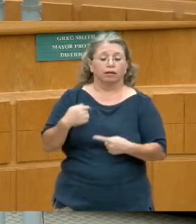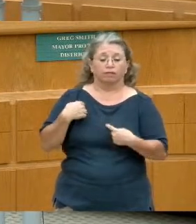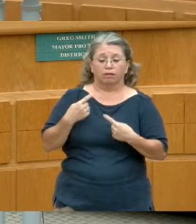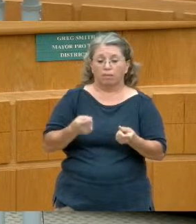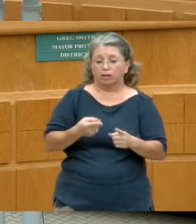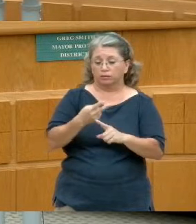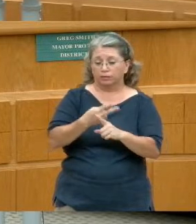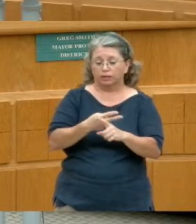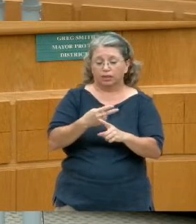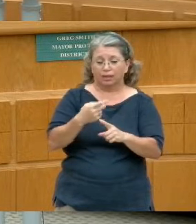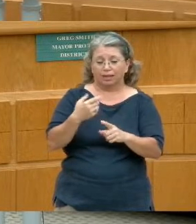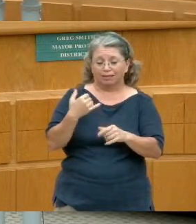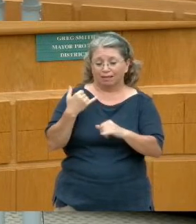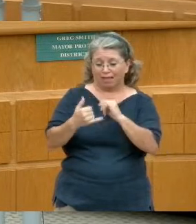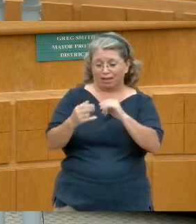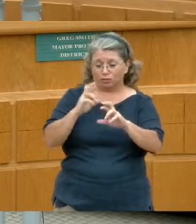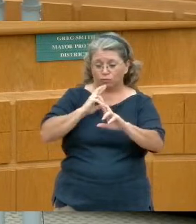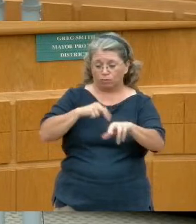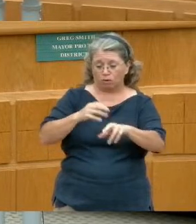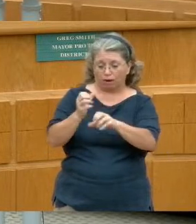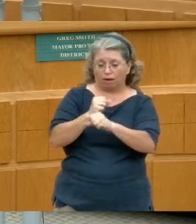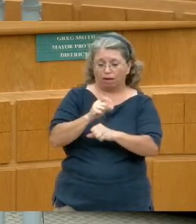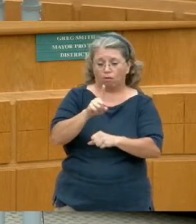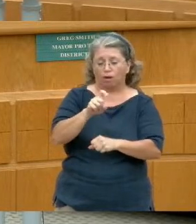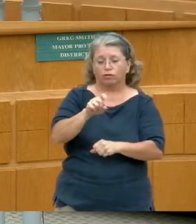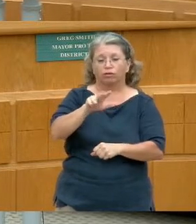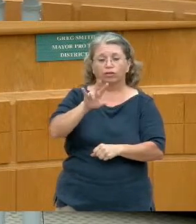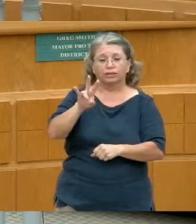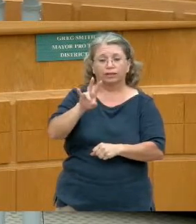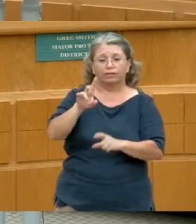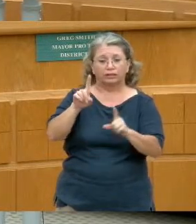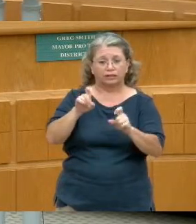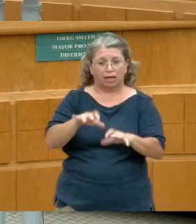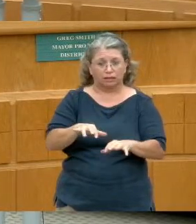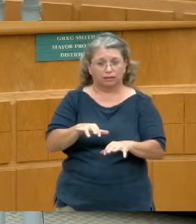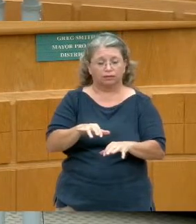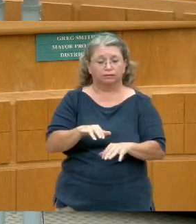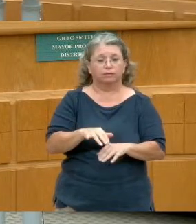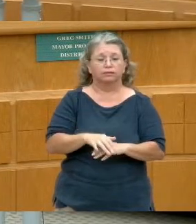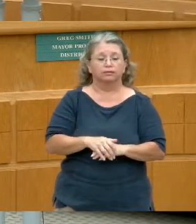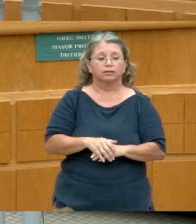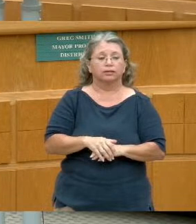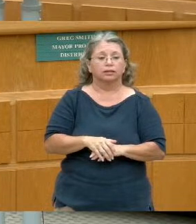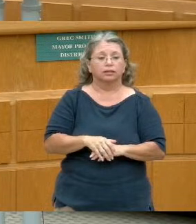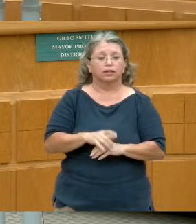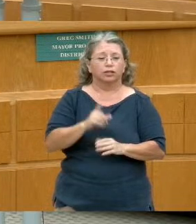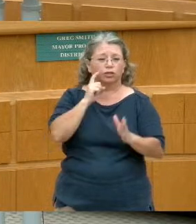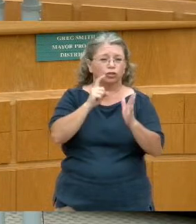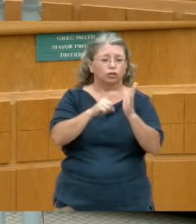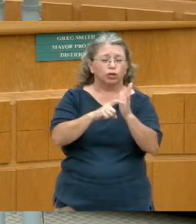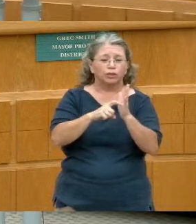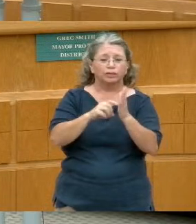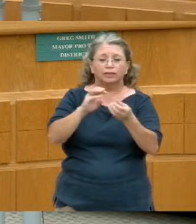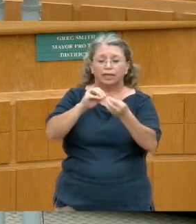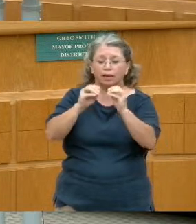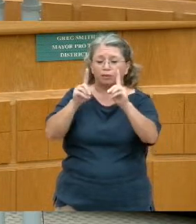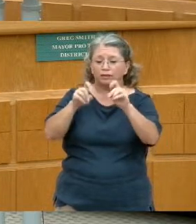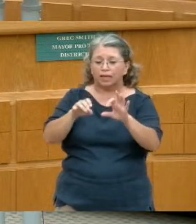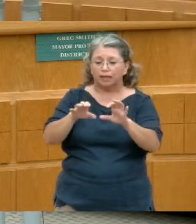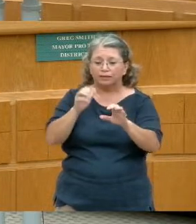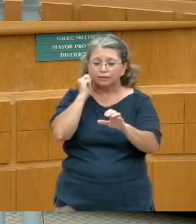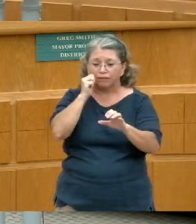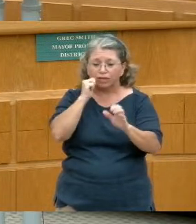we got was there were 137 tests that I have in the data set here. You'll notice it's coming down, but the reason why that's